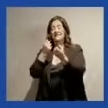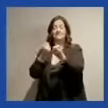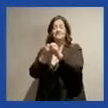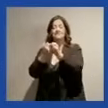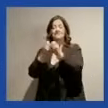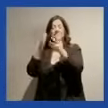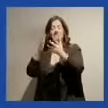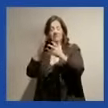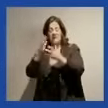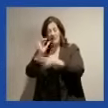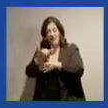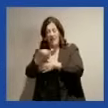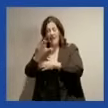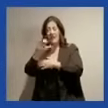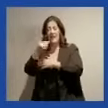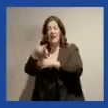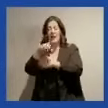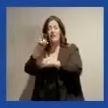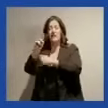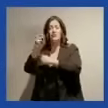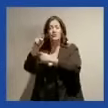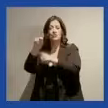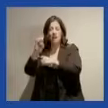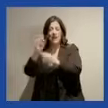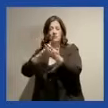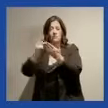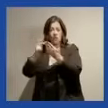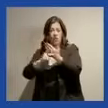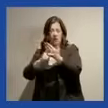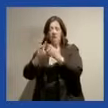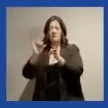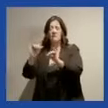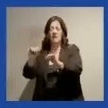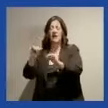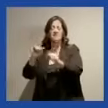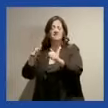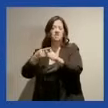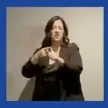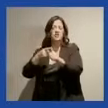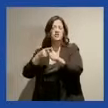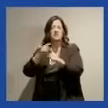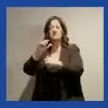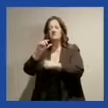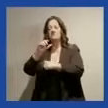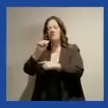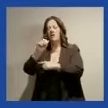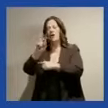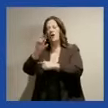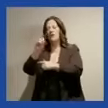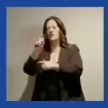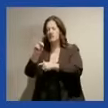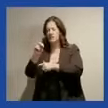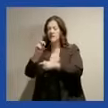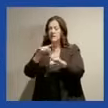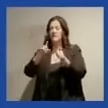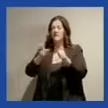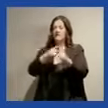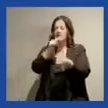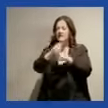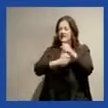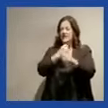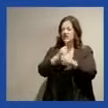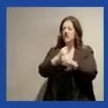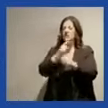the cap and trade auctions, not the cap and trade program, which was established well before the first auction. It's been 10 years, $28